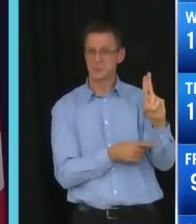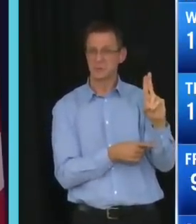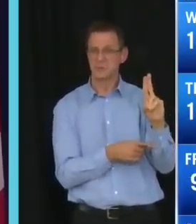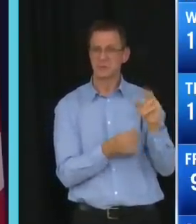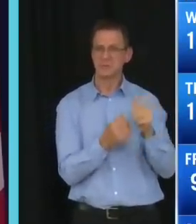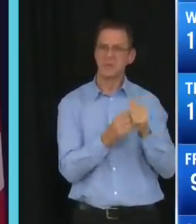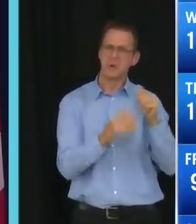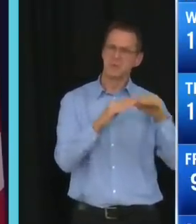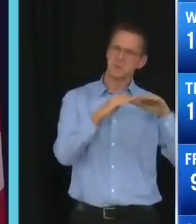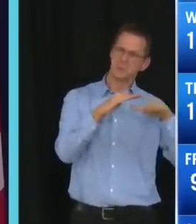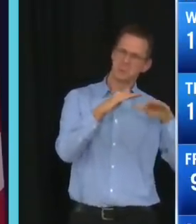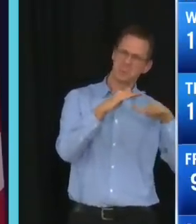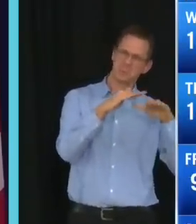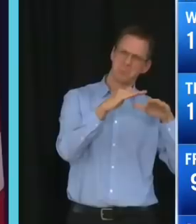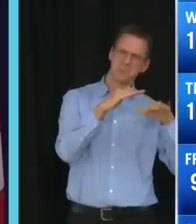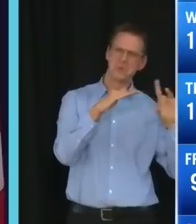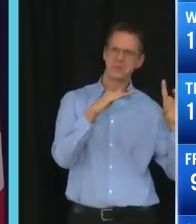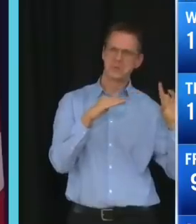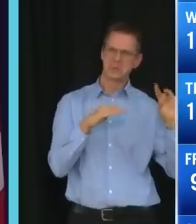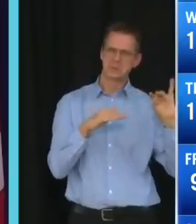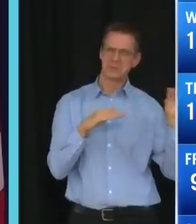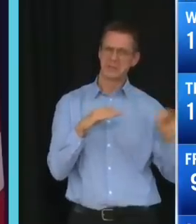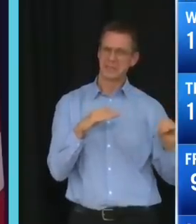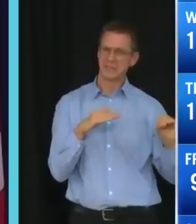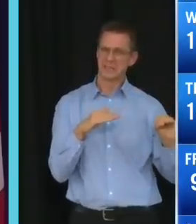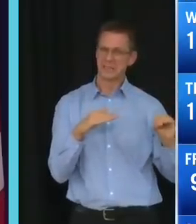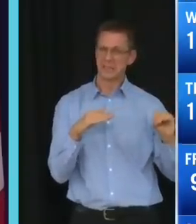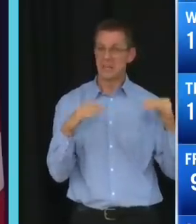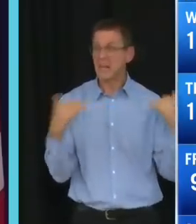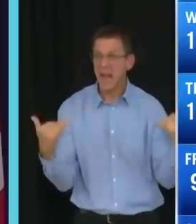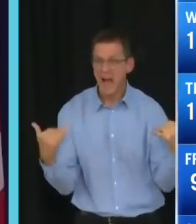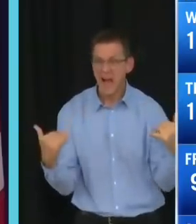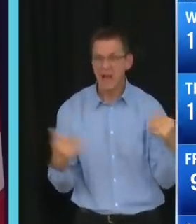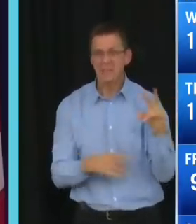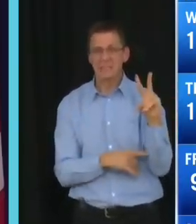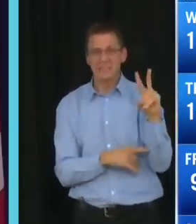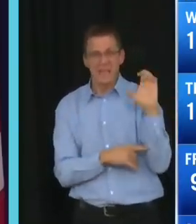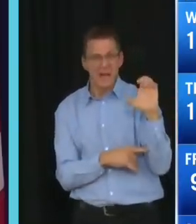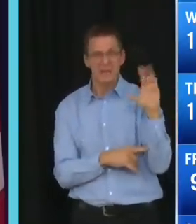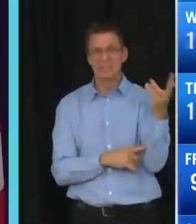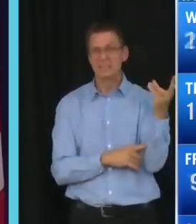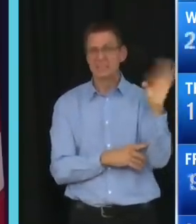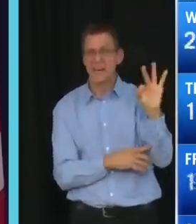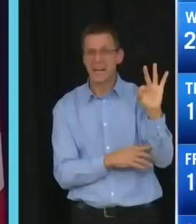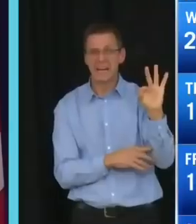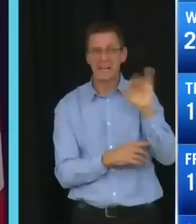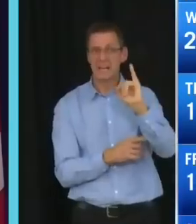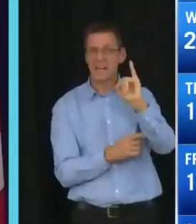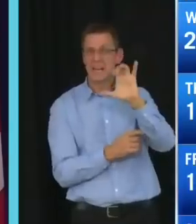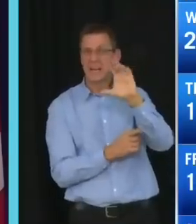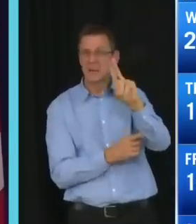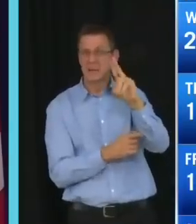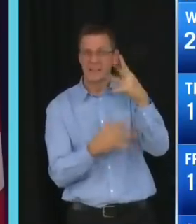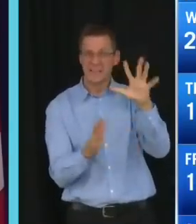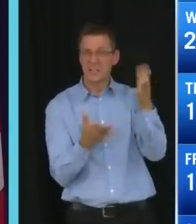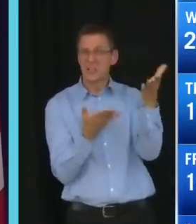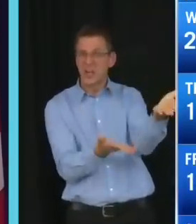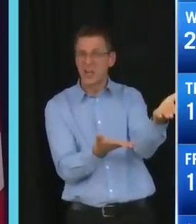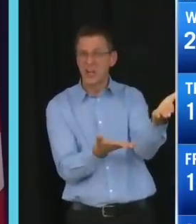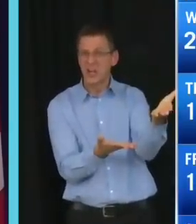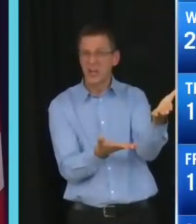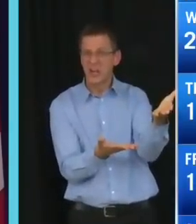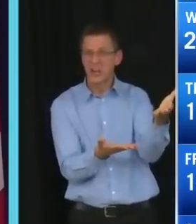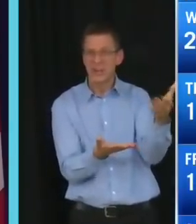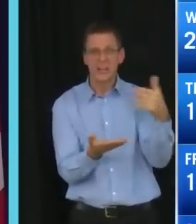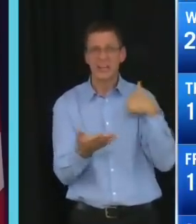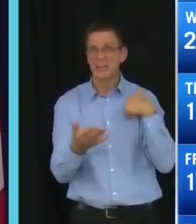as of today, we have 269 ICU patients. We've made the difficult decision to postpone